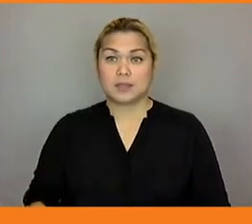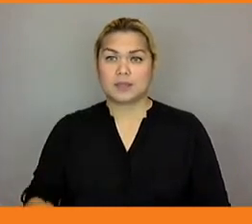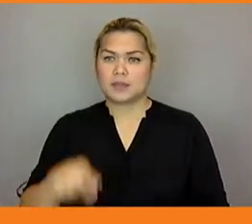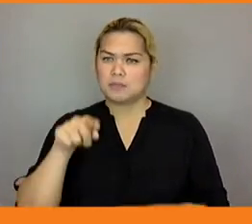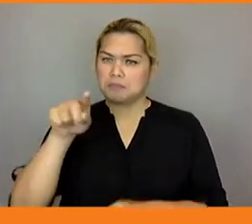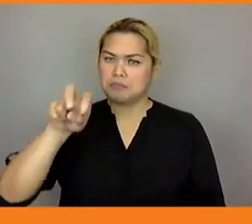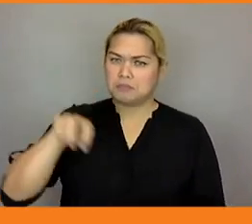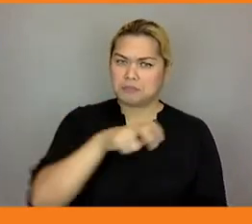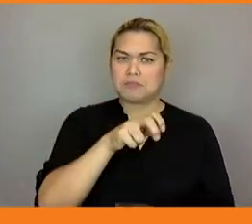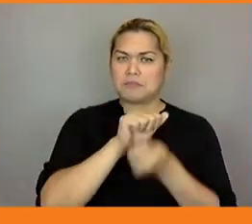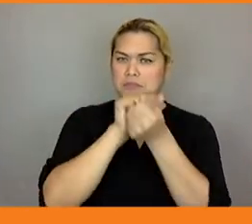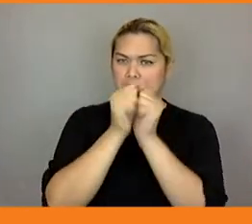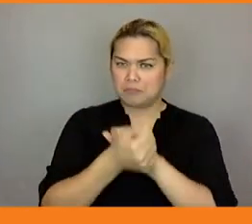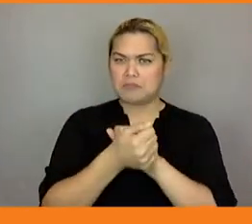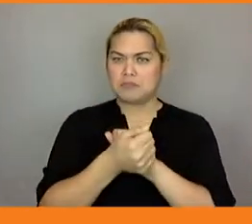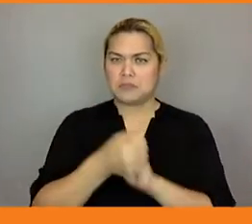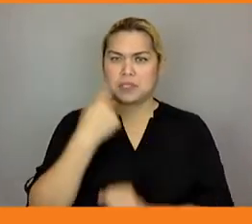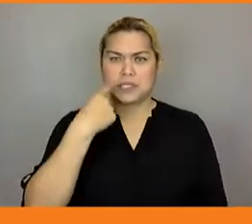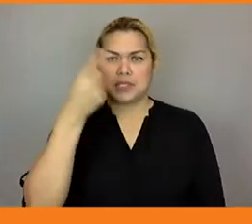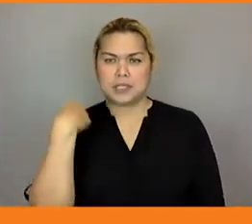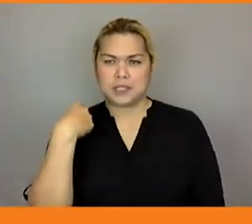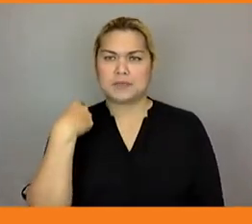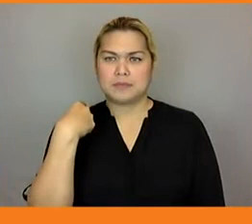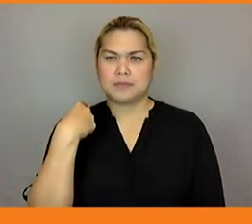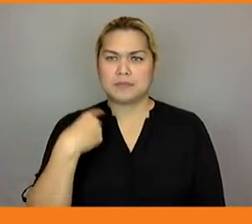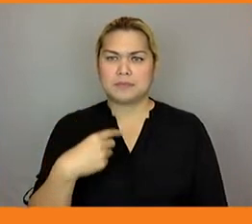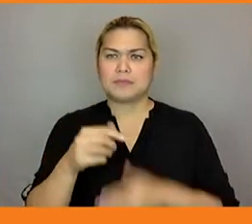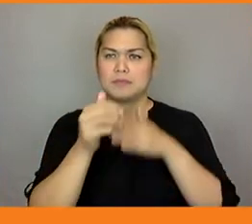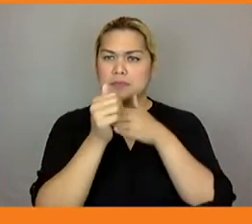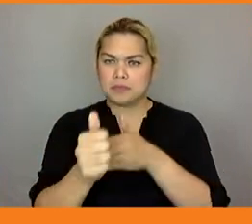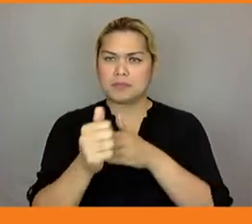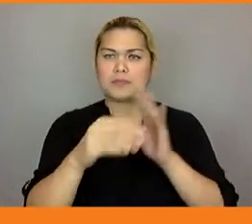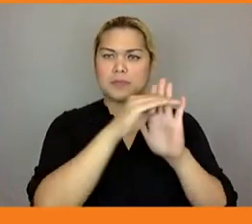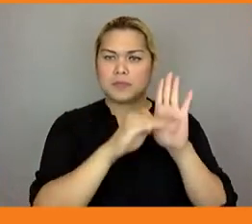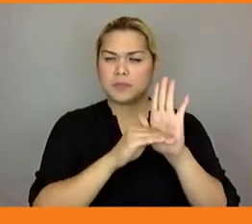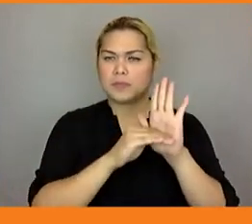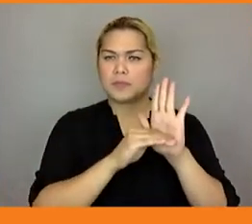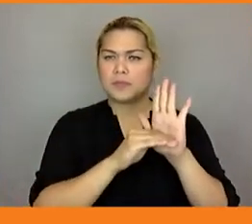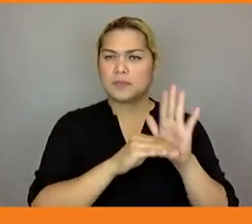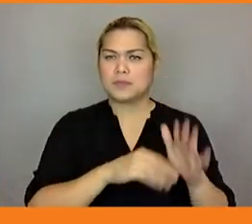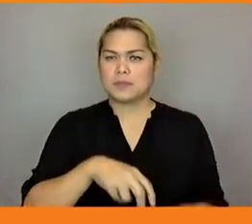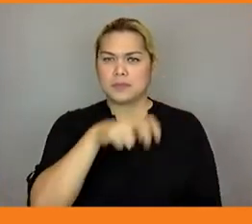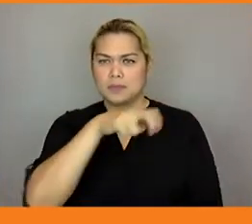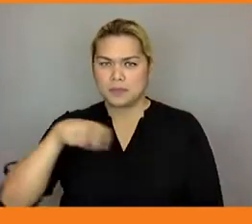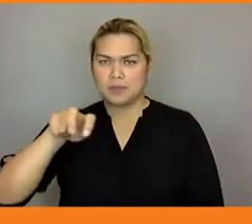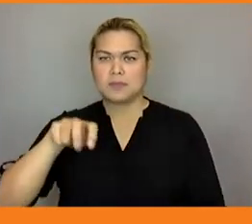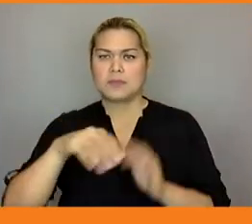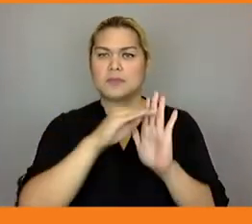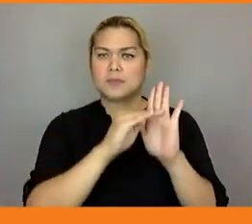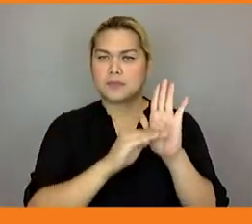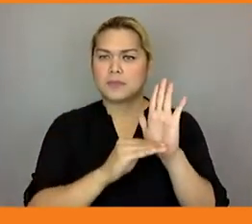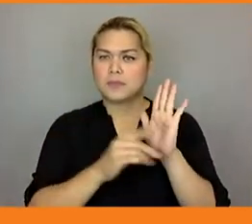just transition, macroeconomic as well as industrial policies, rights, including occupational safety and